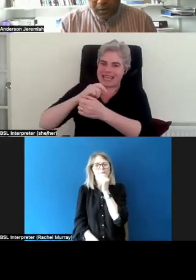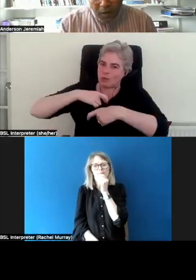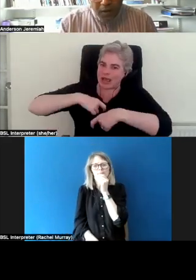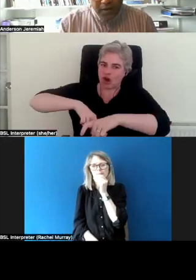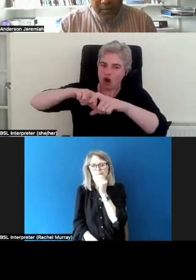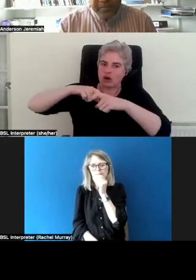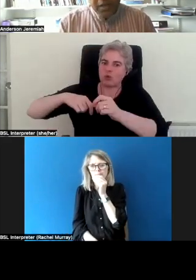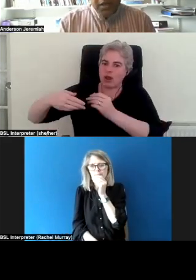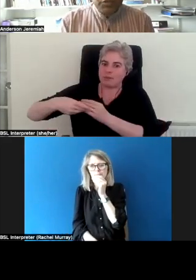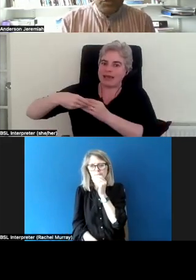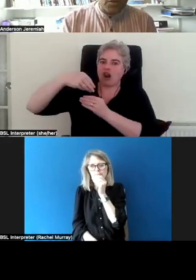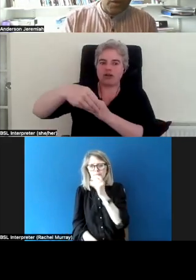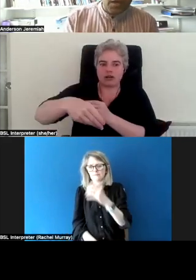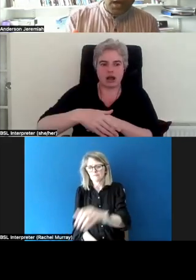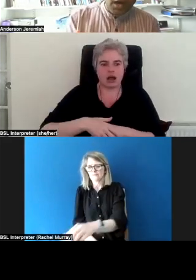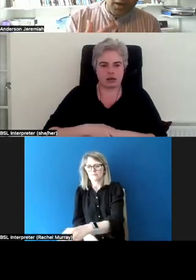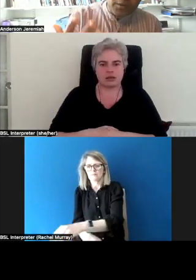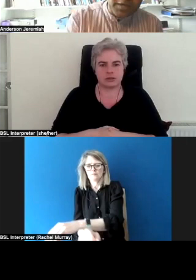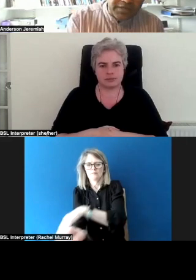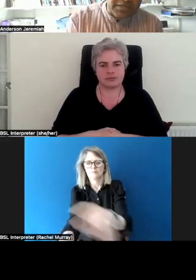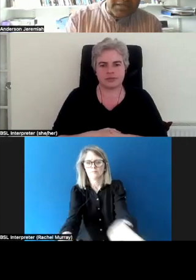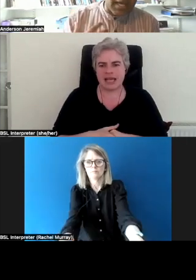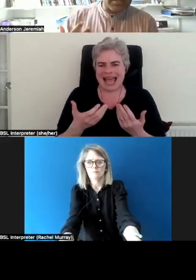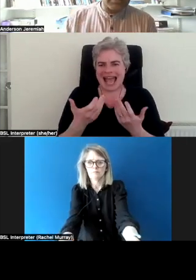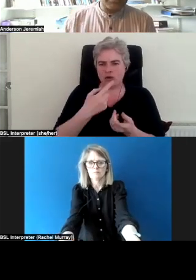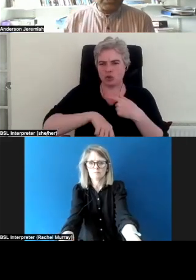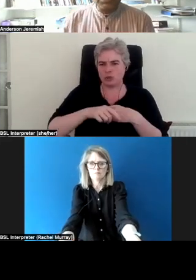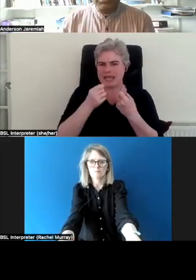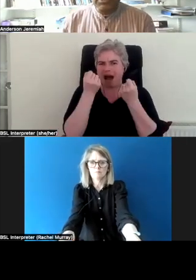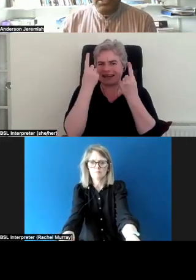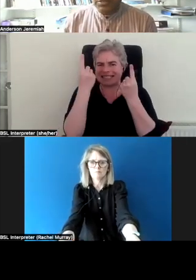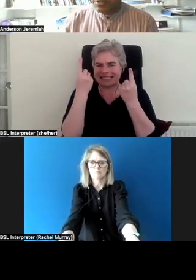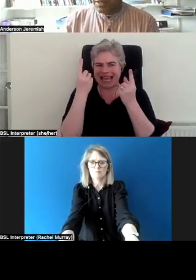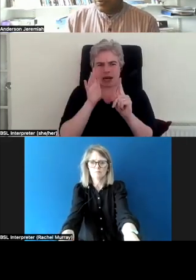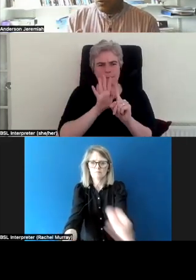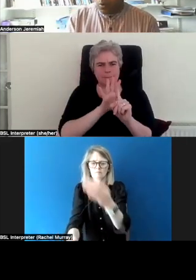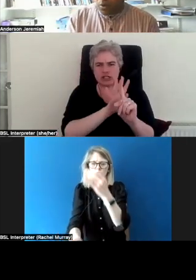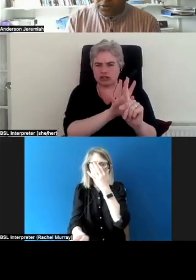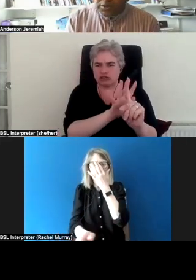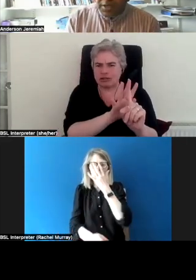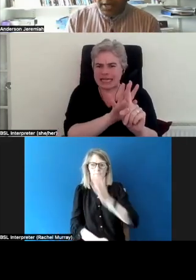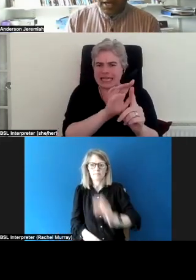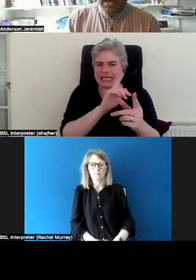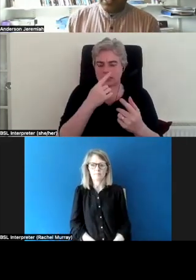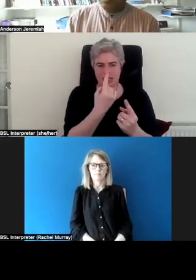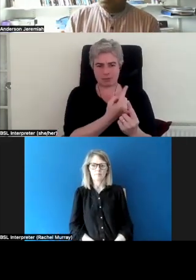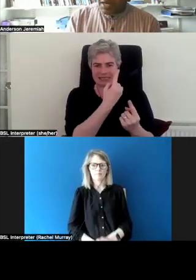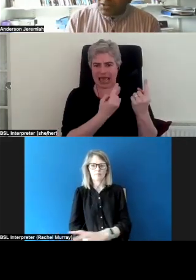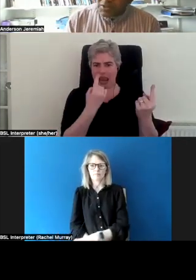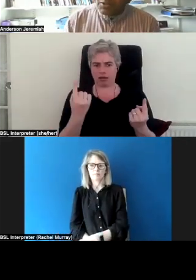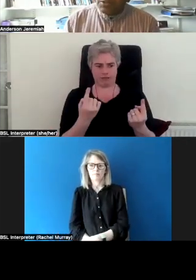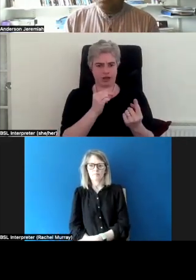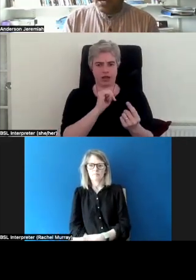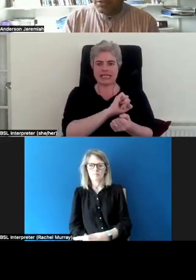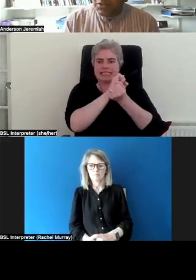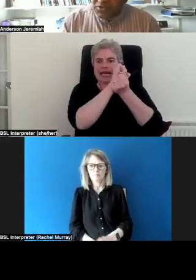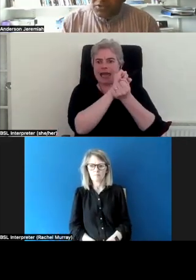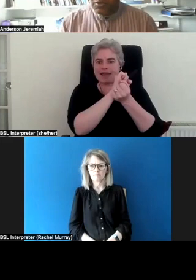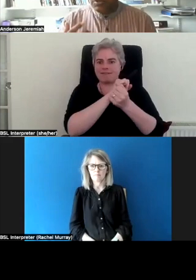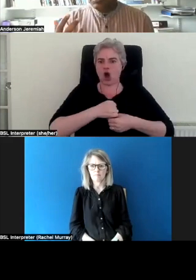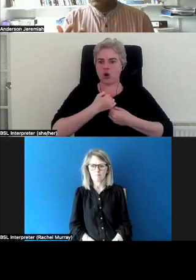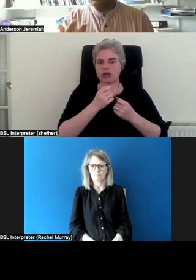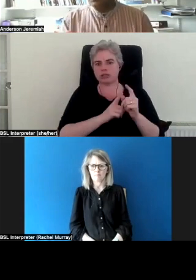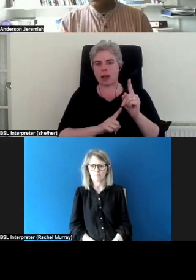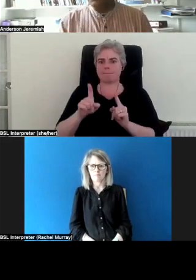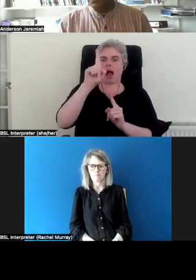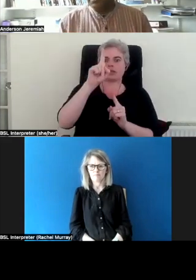little longer. So how do we understand the missionaries as slave owners, as masters and pastors? So